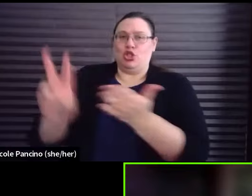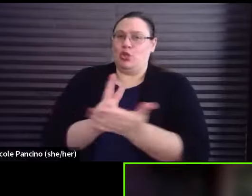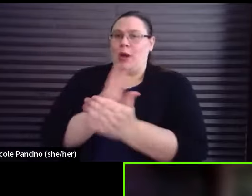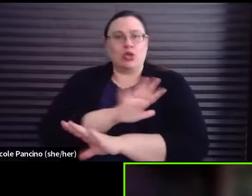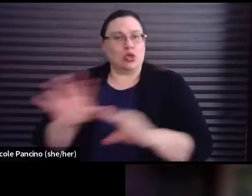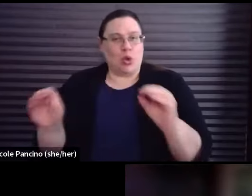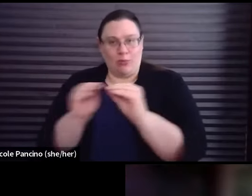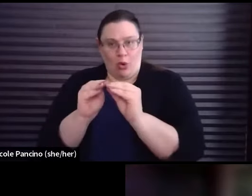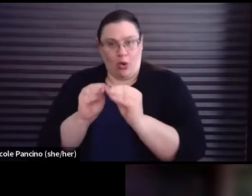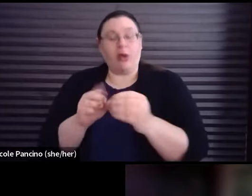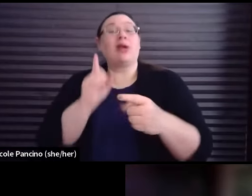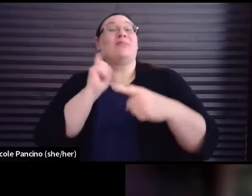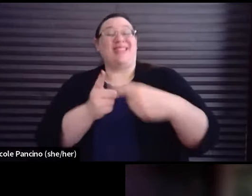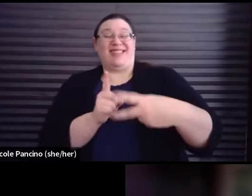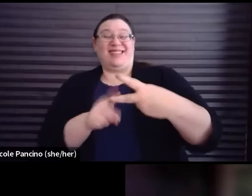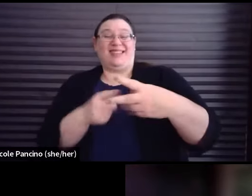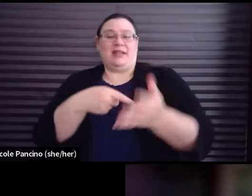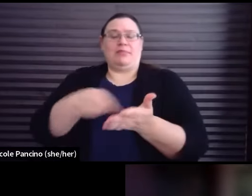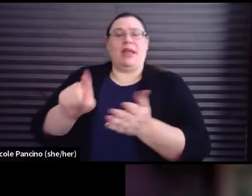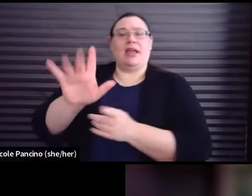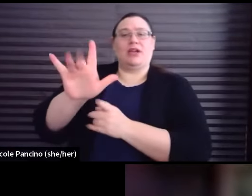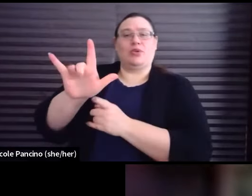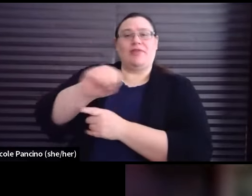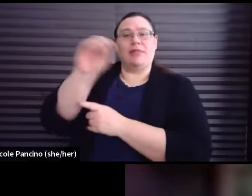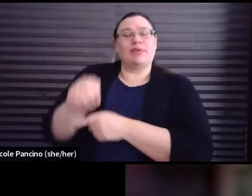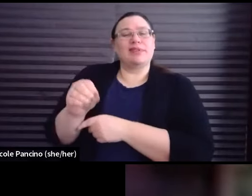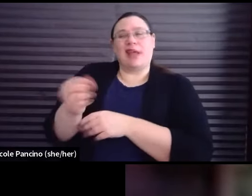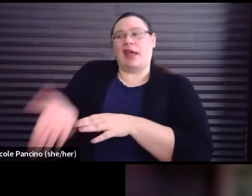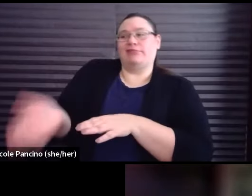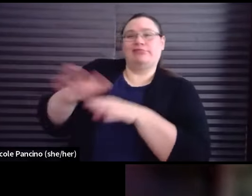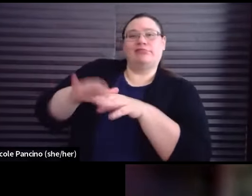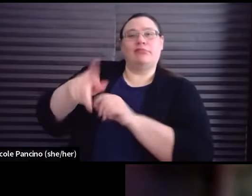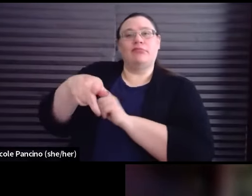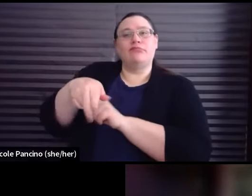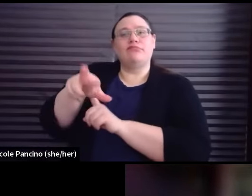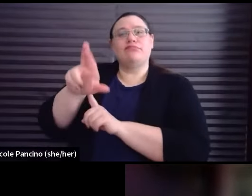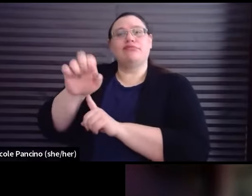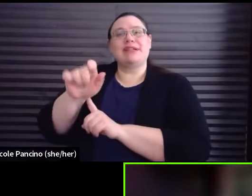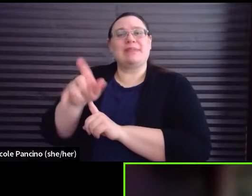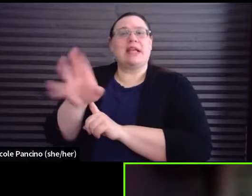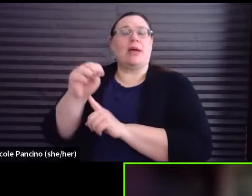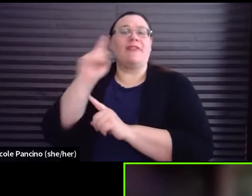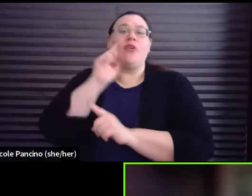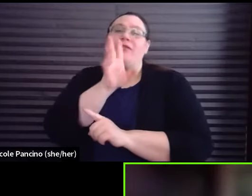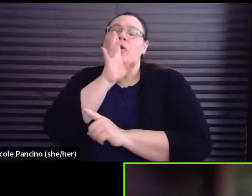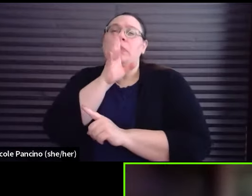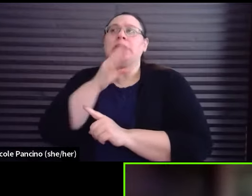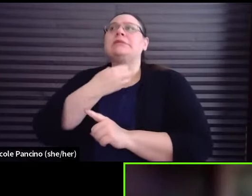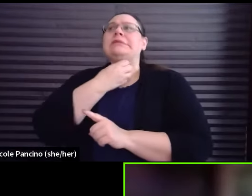a 25% premium for those vocally stressful sessions. It's